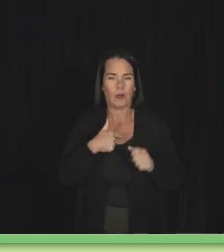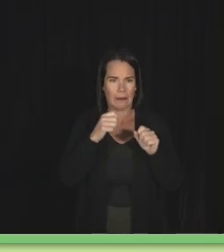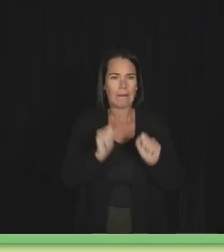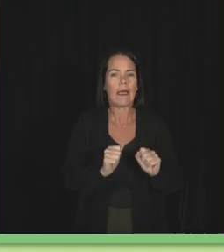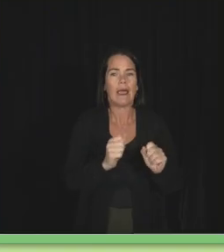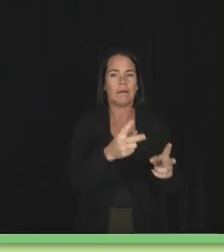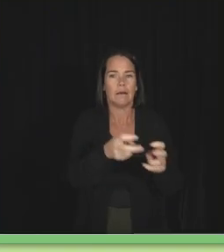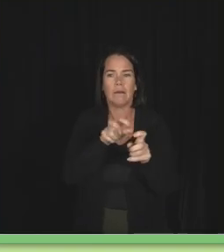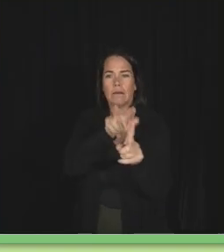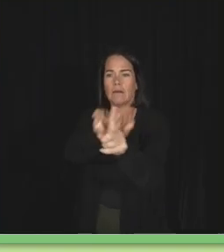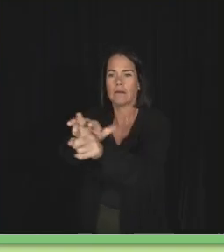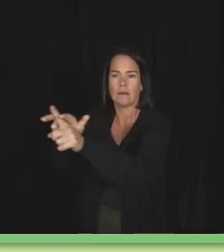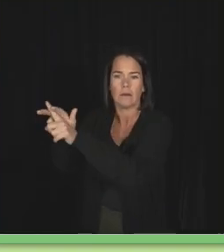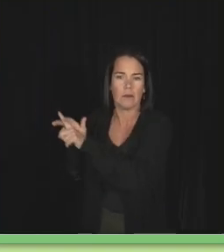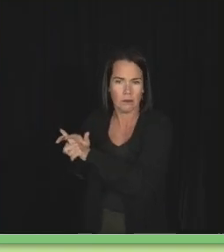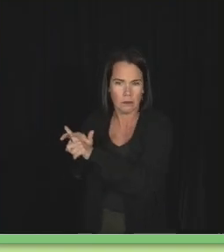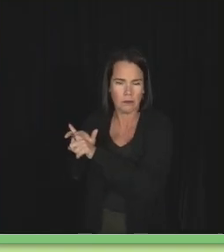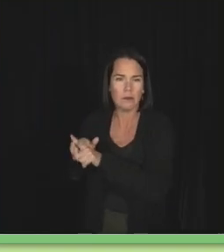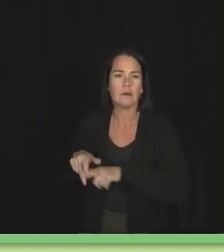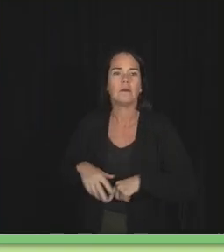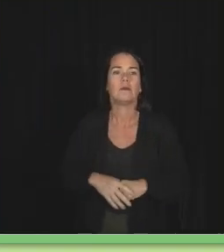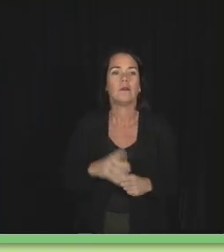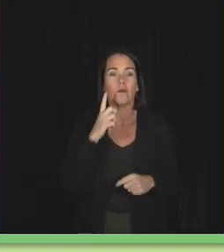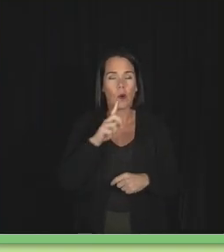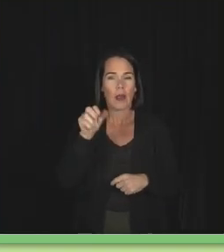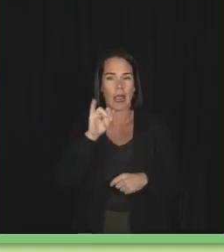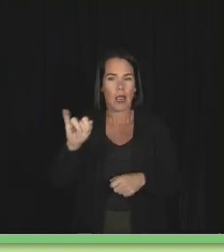portability for the AI workloads.